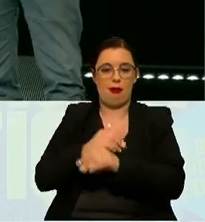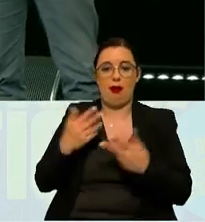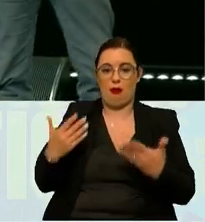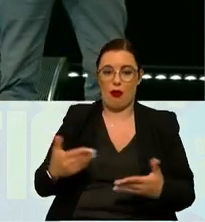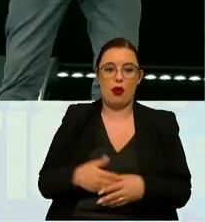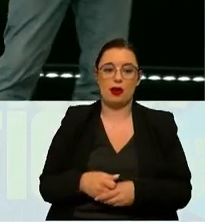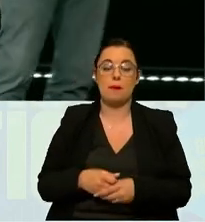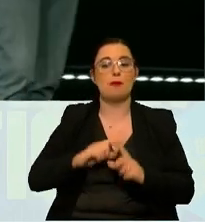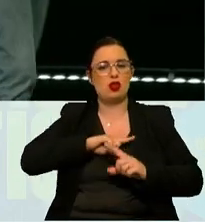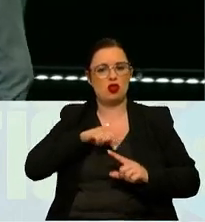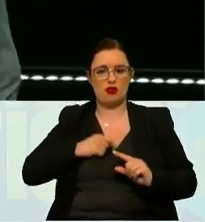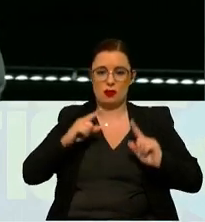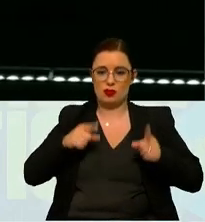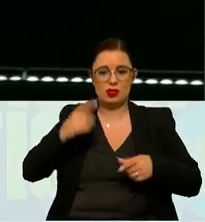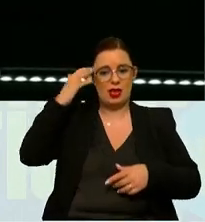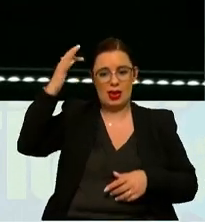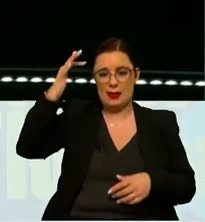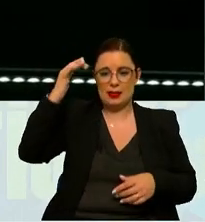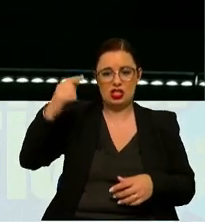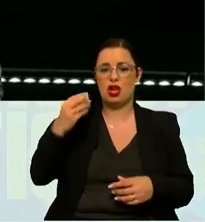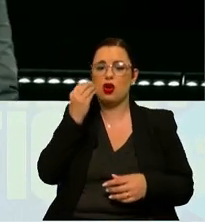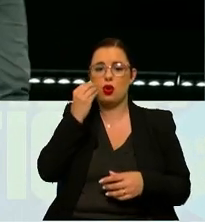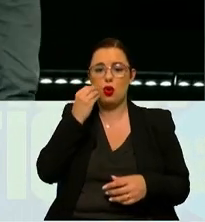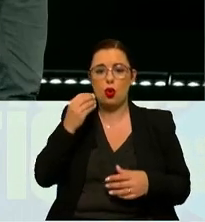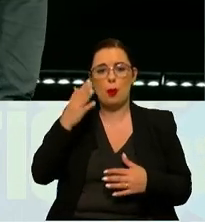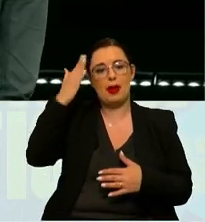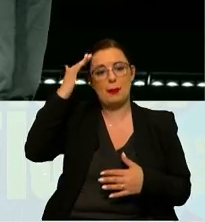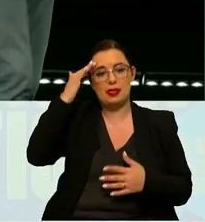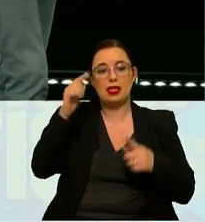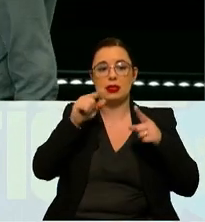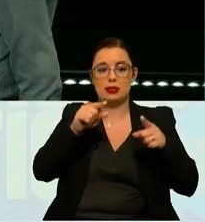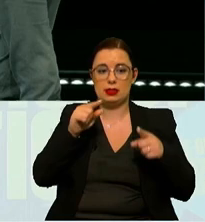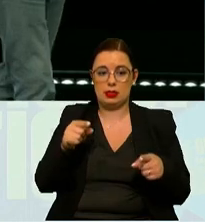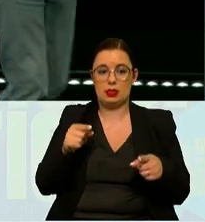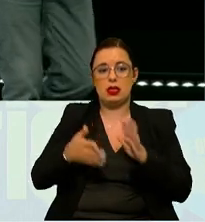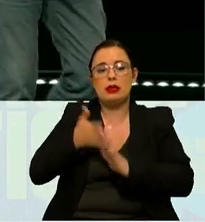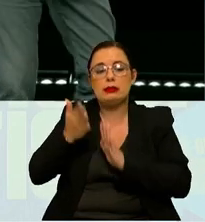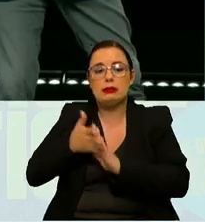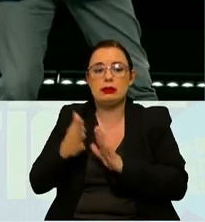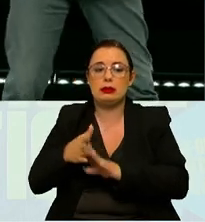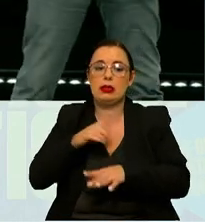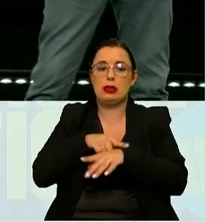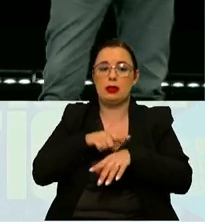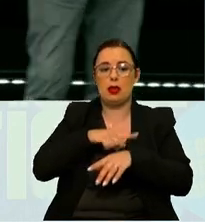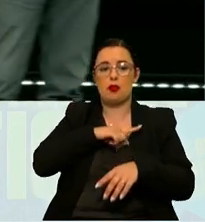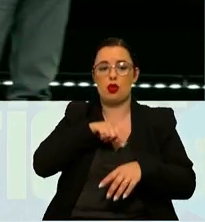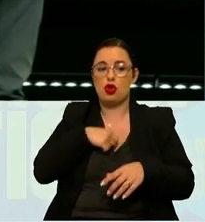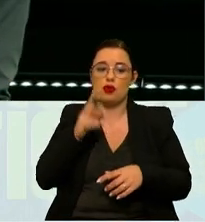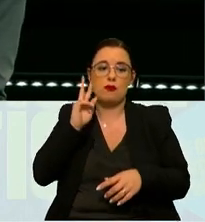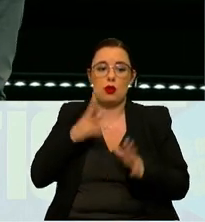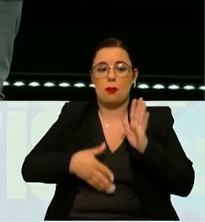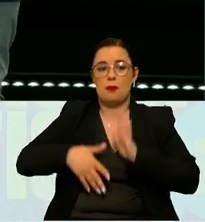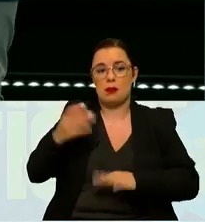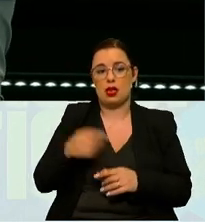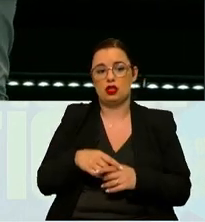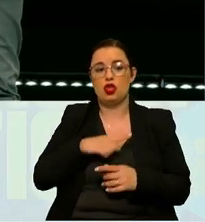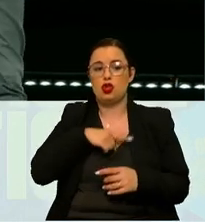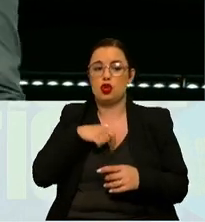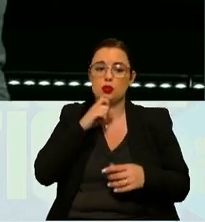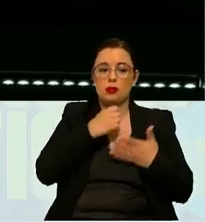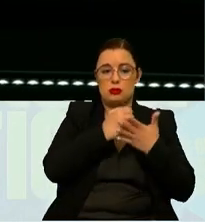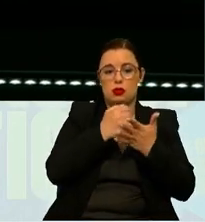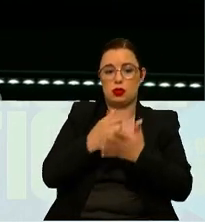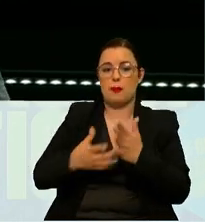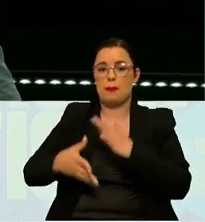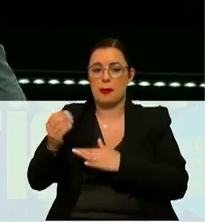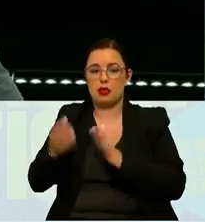just starting to imagine how all these capabilities are going to keep accelerating our time to value, are going to keep helping us